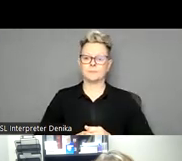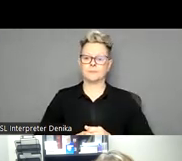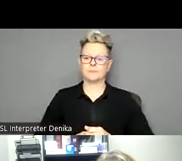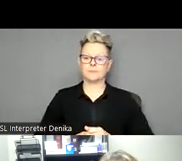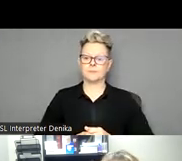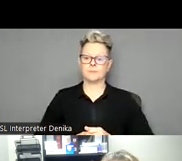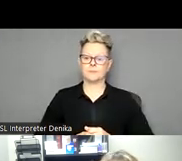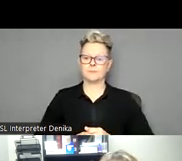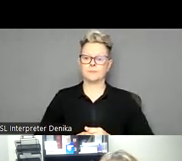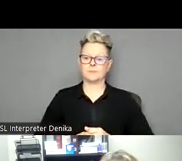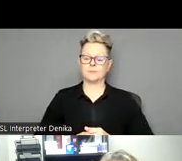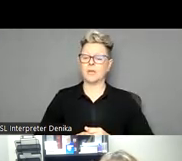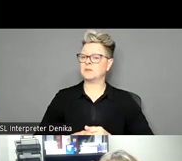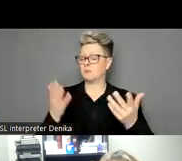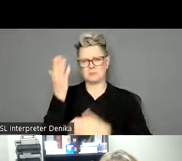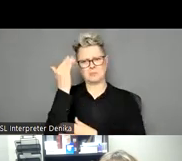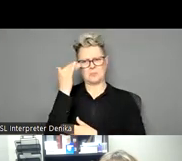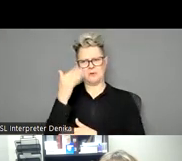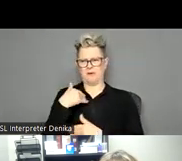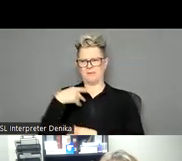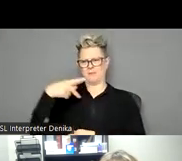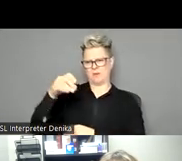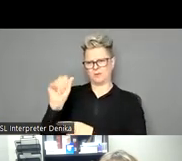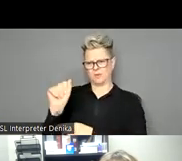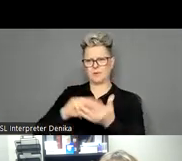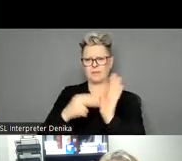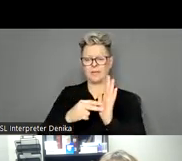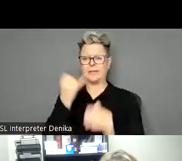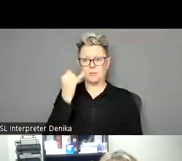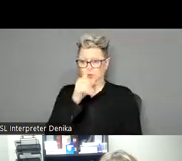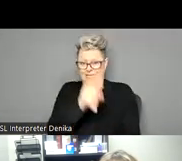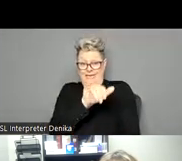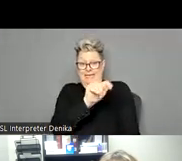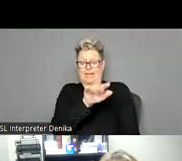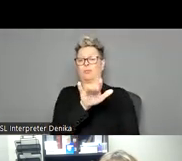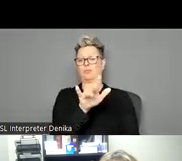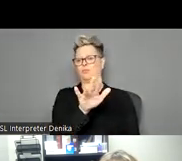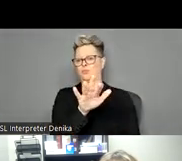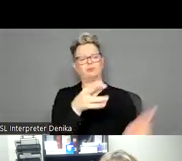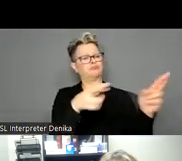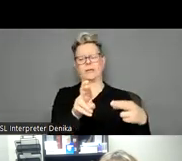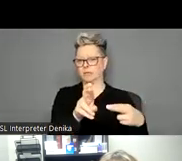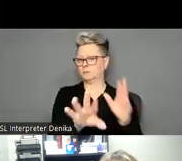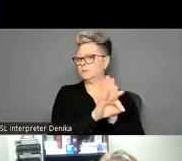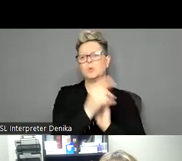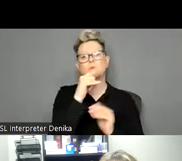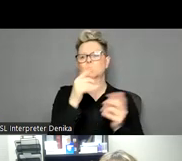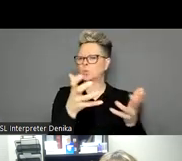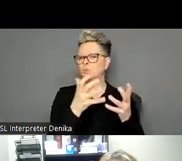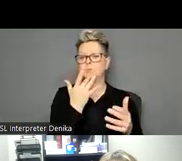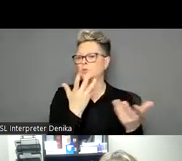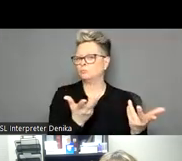And why have power of attorney? It's insurance for when you may be in need. You can choose exactly who you want. And